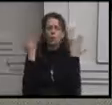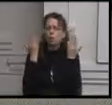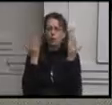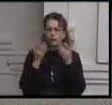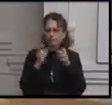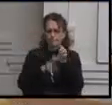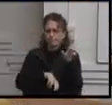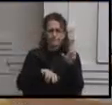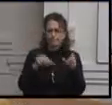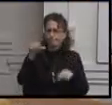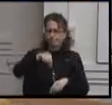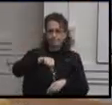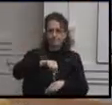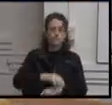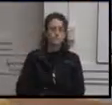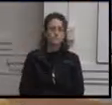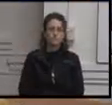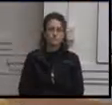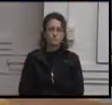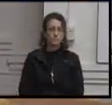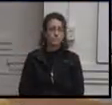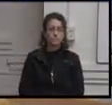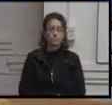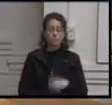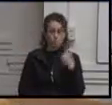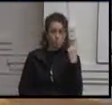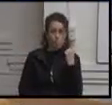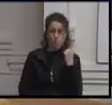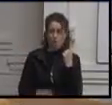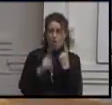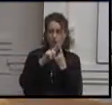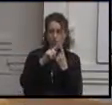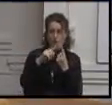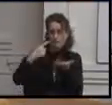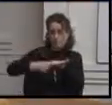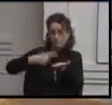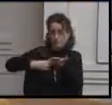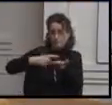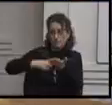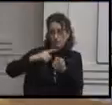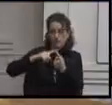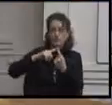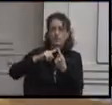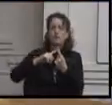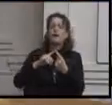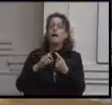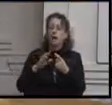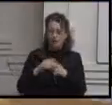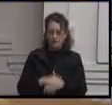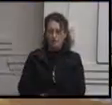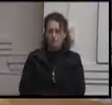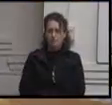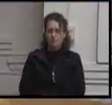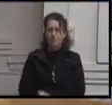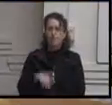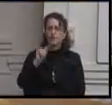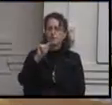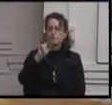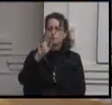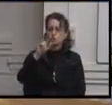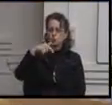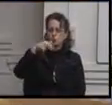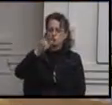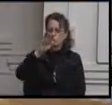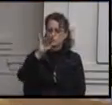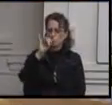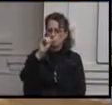5-0. So the only matter under liquor commissioners is an application for a first-class liquor license for Turquoise Grill.